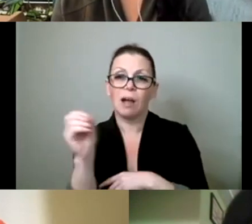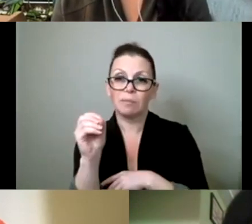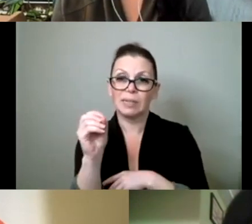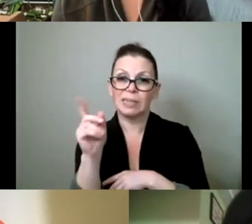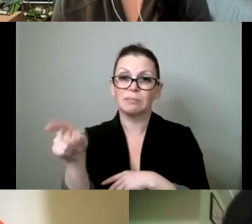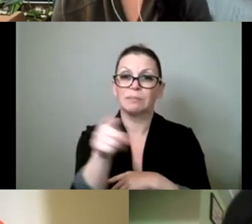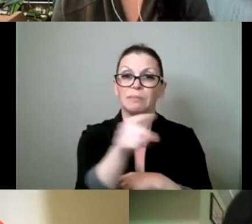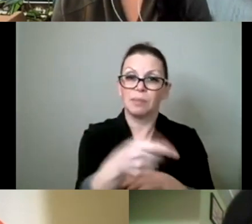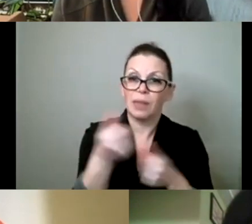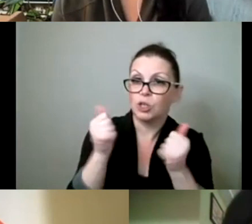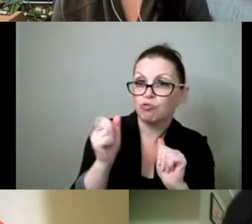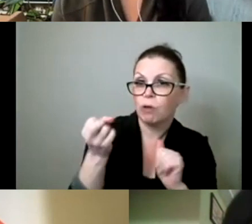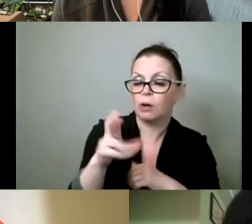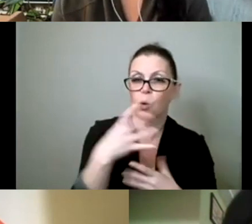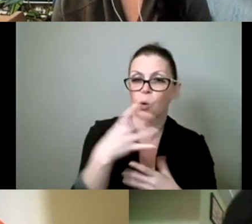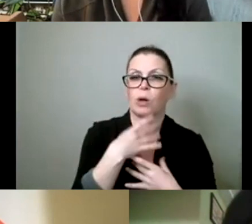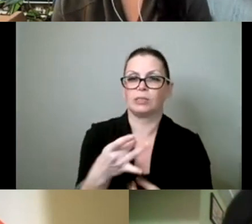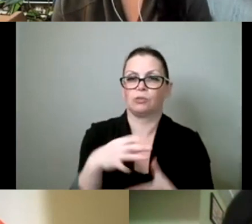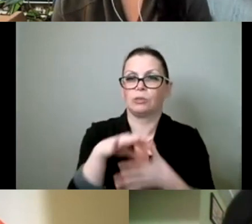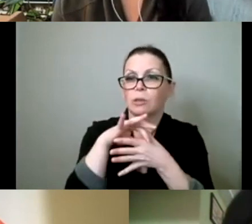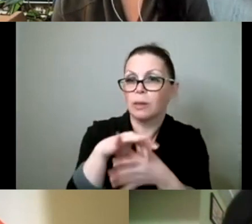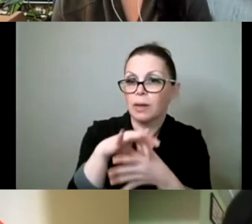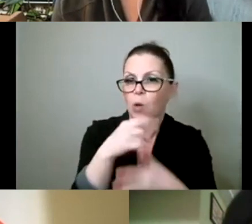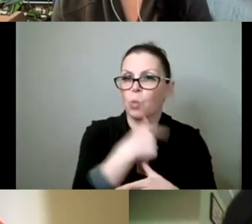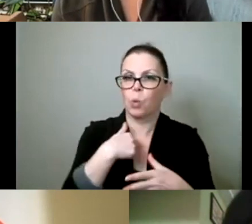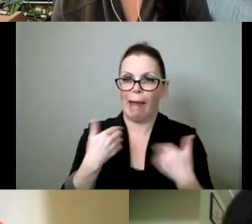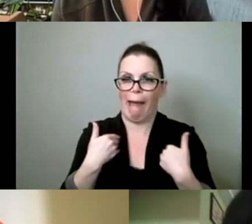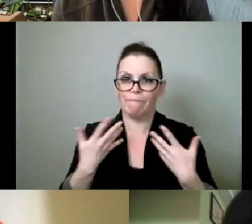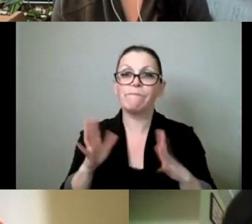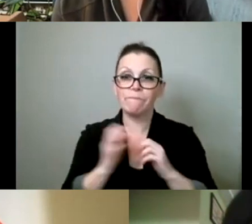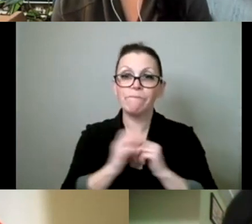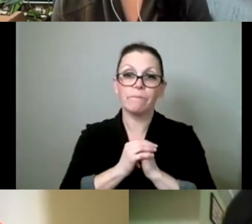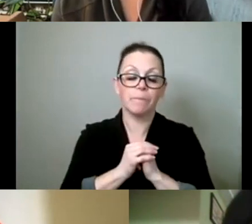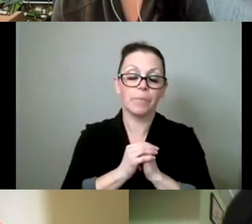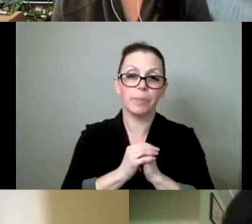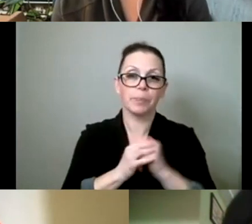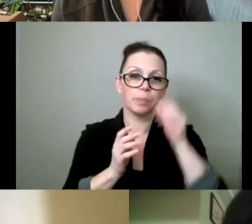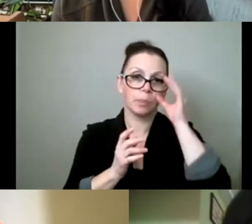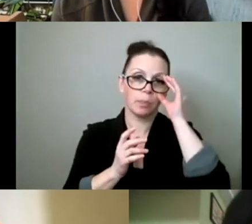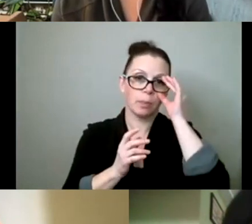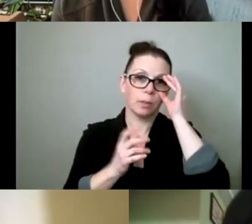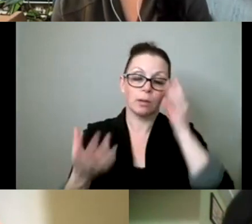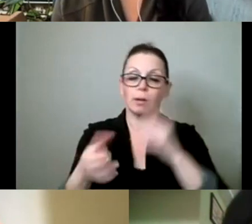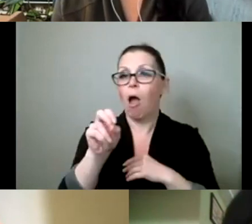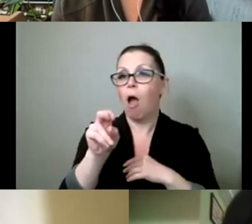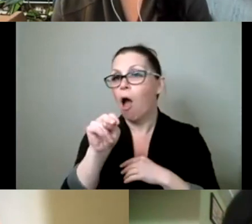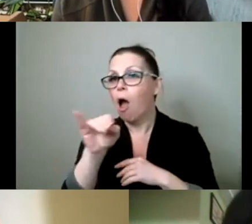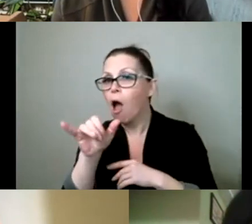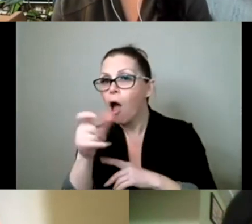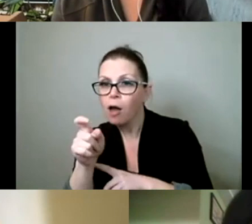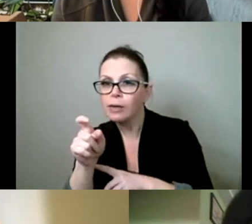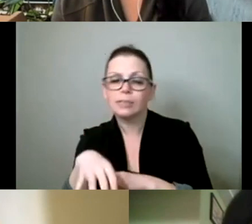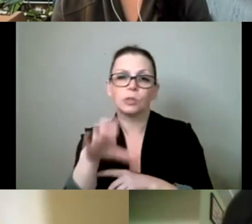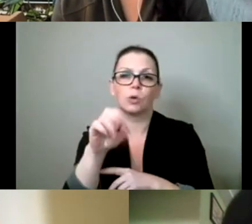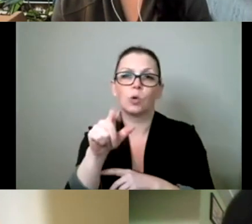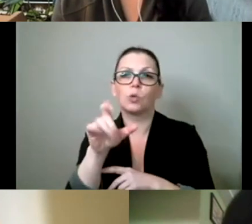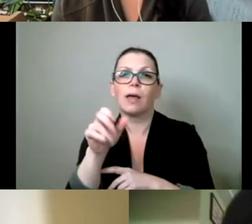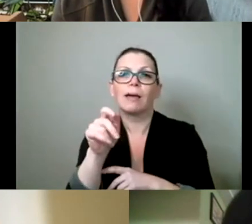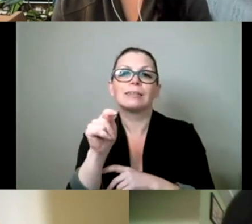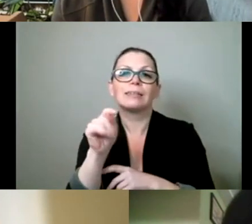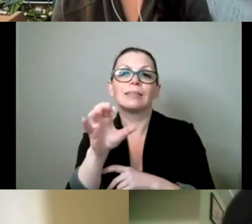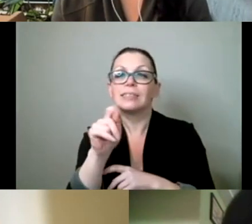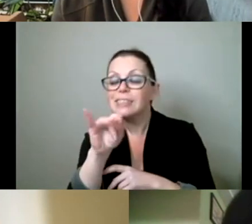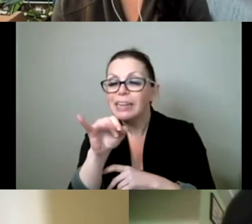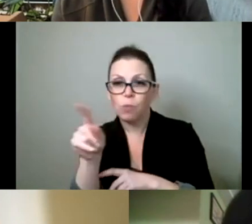or are interested in the content that we have. I think, like with the Onyx Collective at Disney, with All